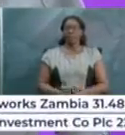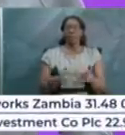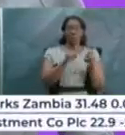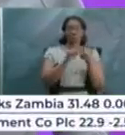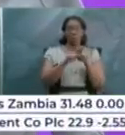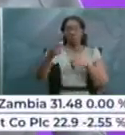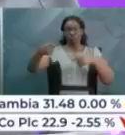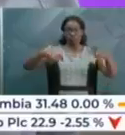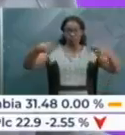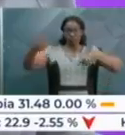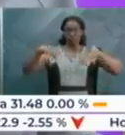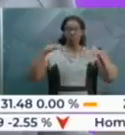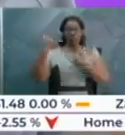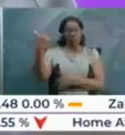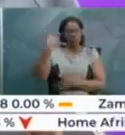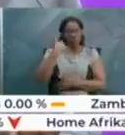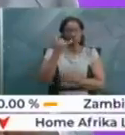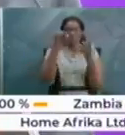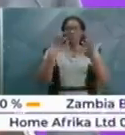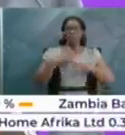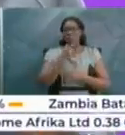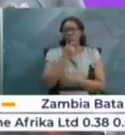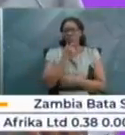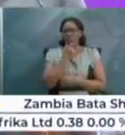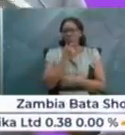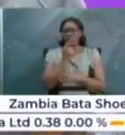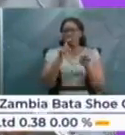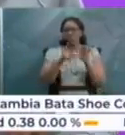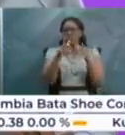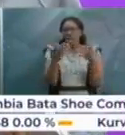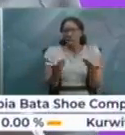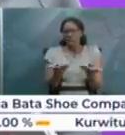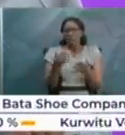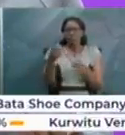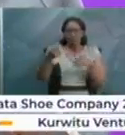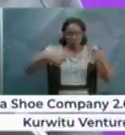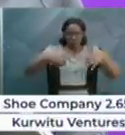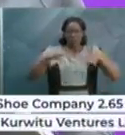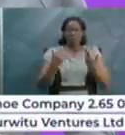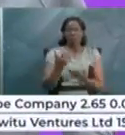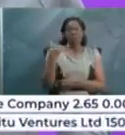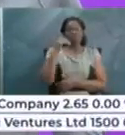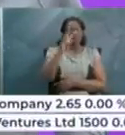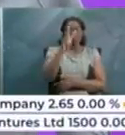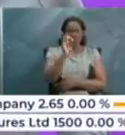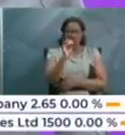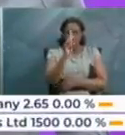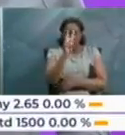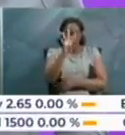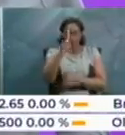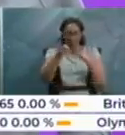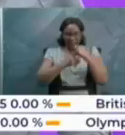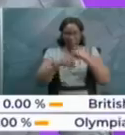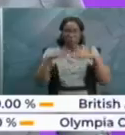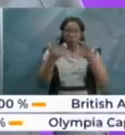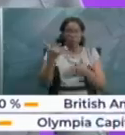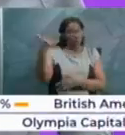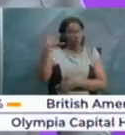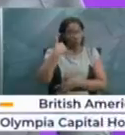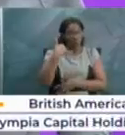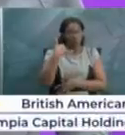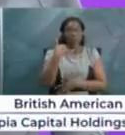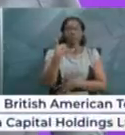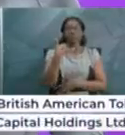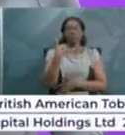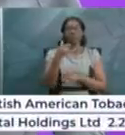can text or call, because many people are asking, how do we get to you? Text or call. The number is 20146. If you want to call, then call this